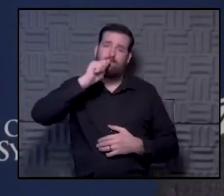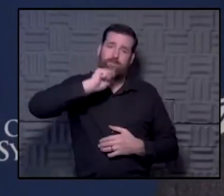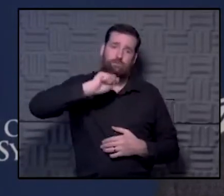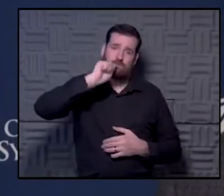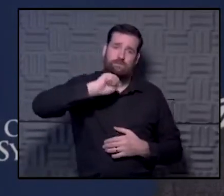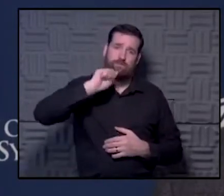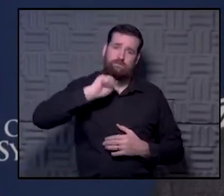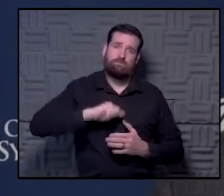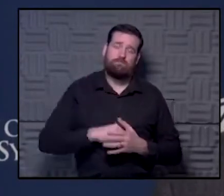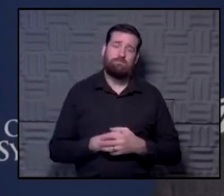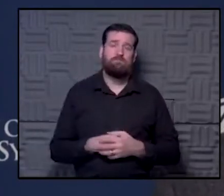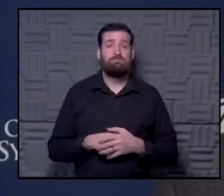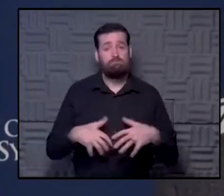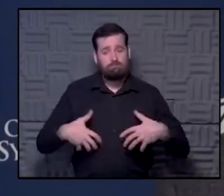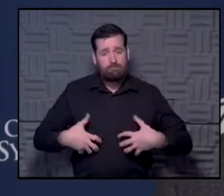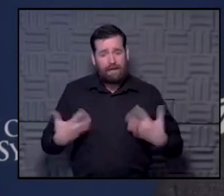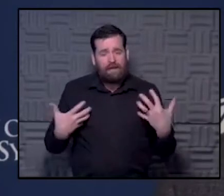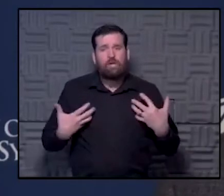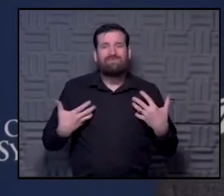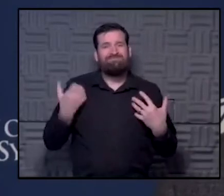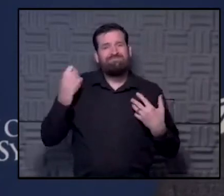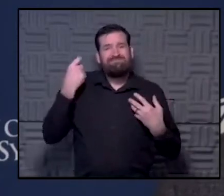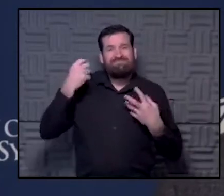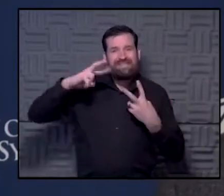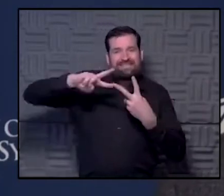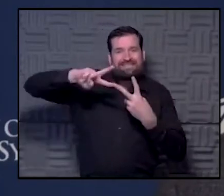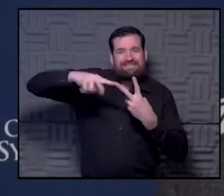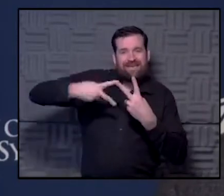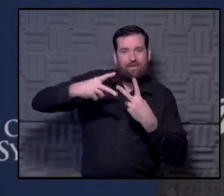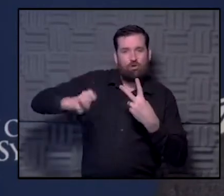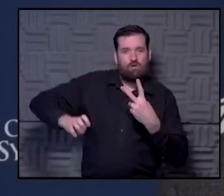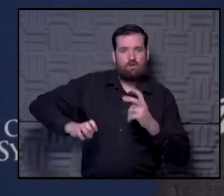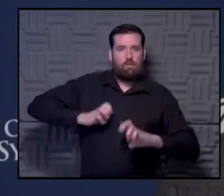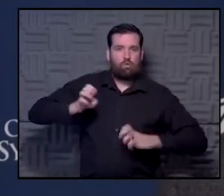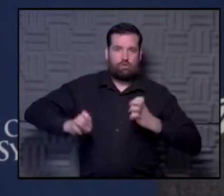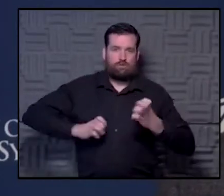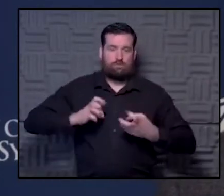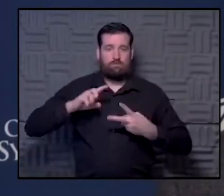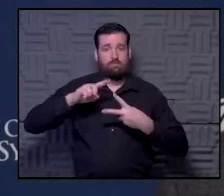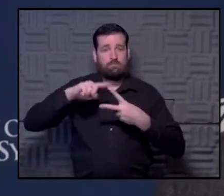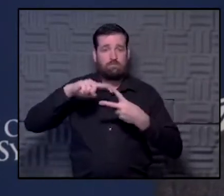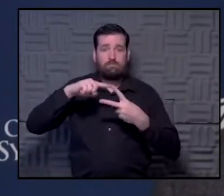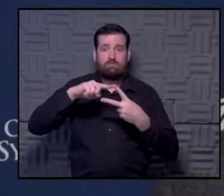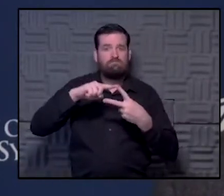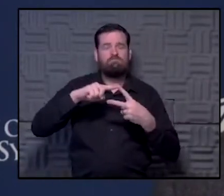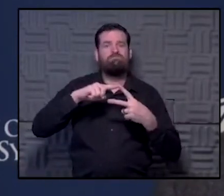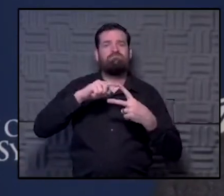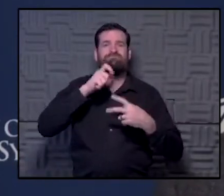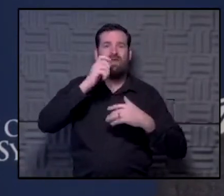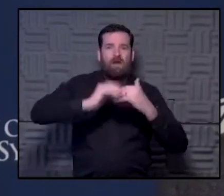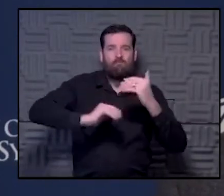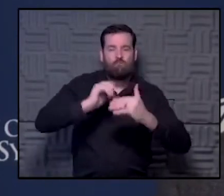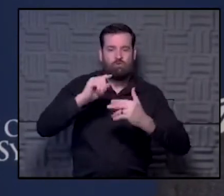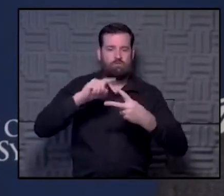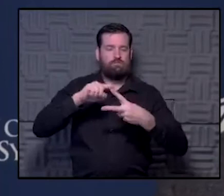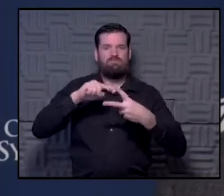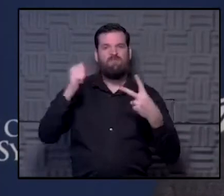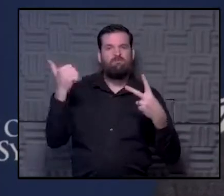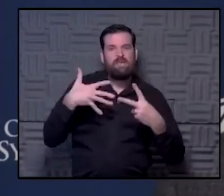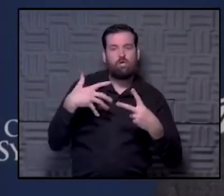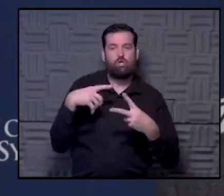And anger exists as a secondary emotion. It's always going to be fueled by discomfort,